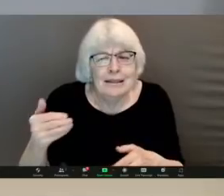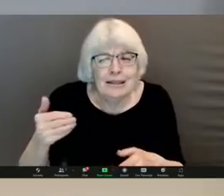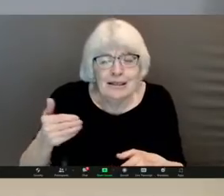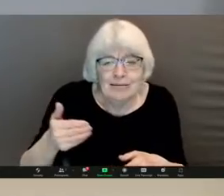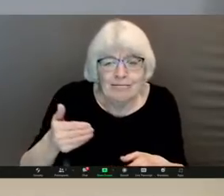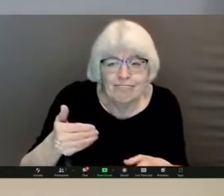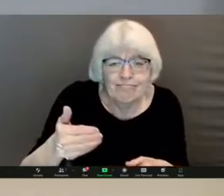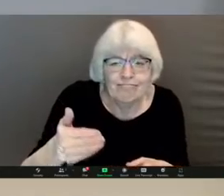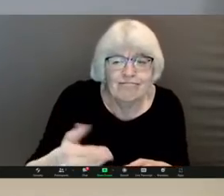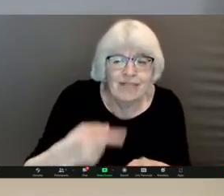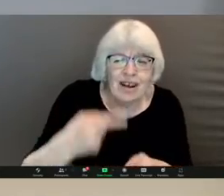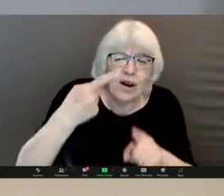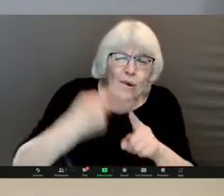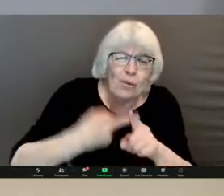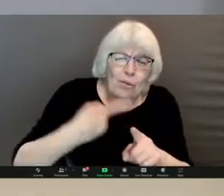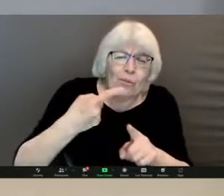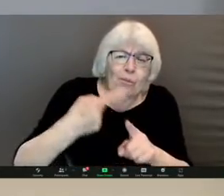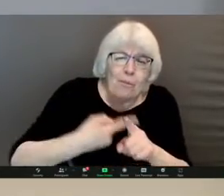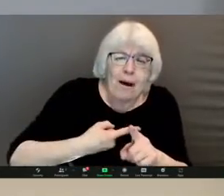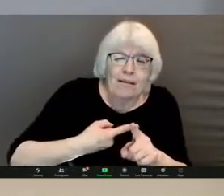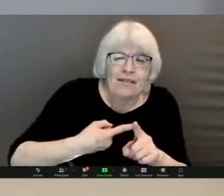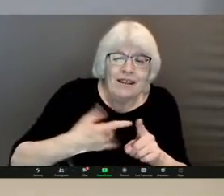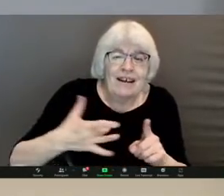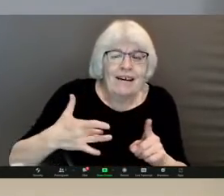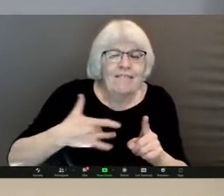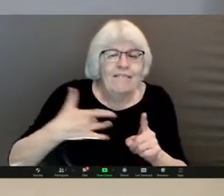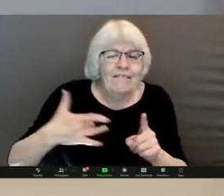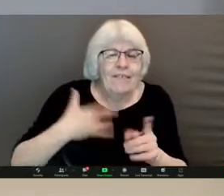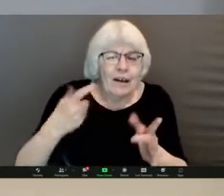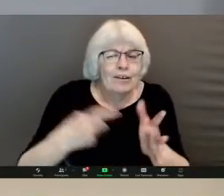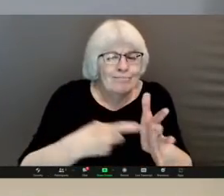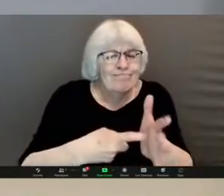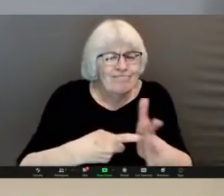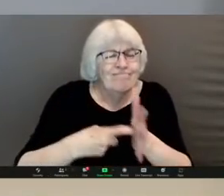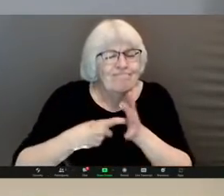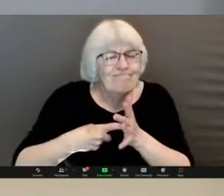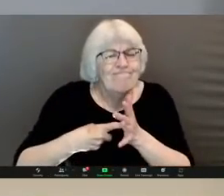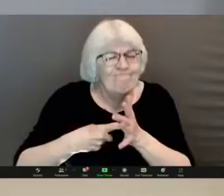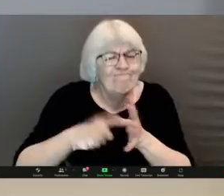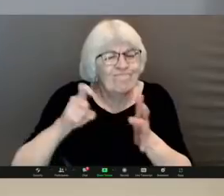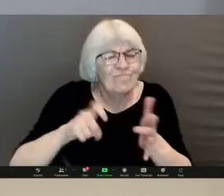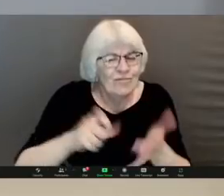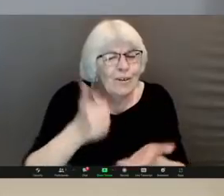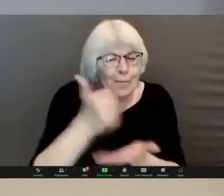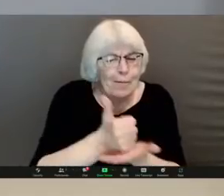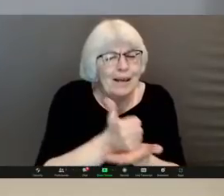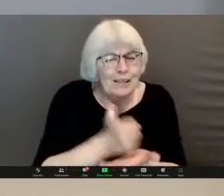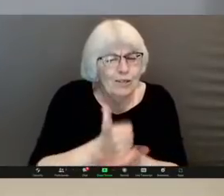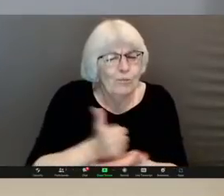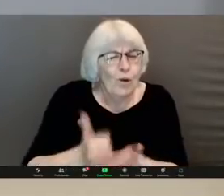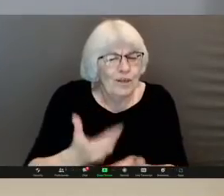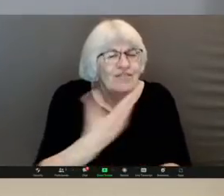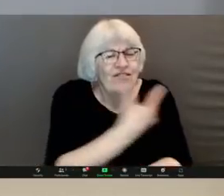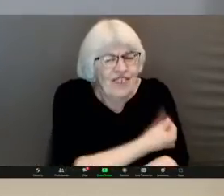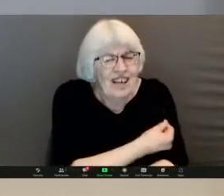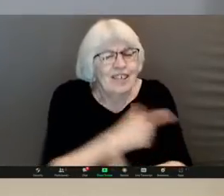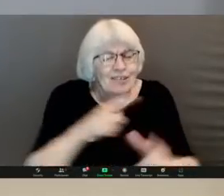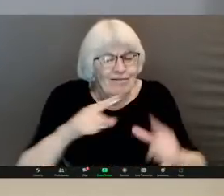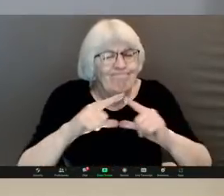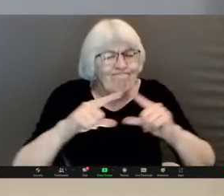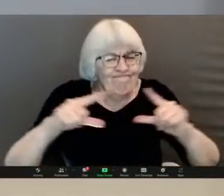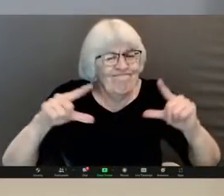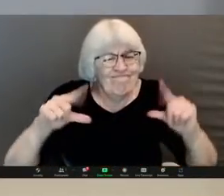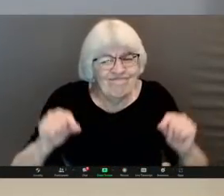measure that we can put in place, and we may not be able to have people at our points of entry forever, and so I